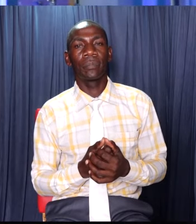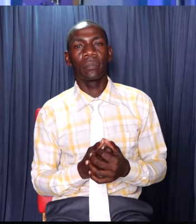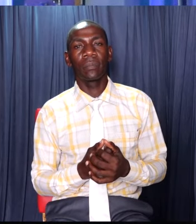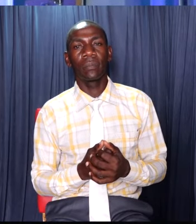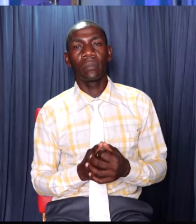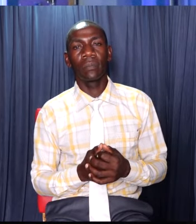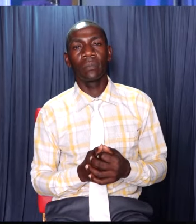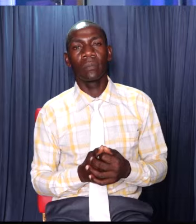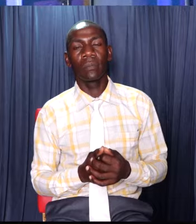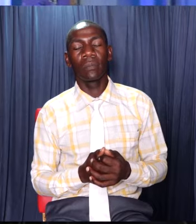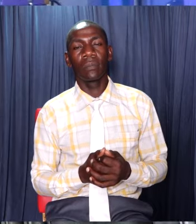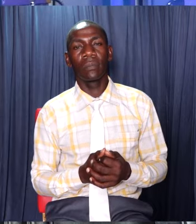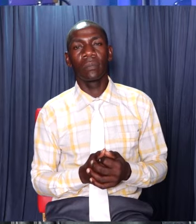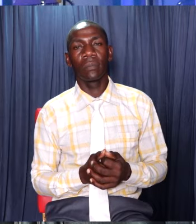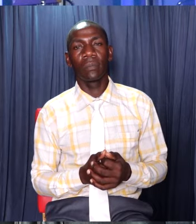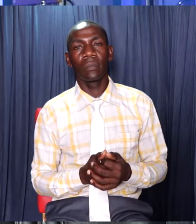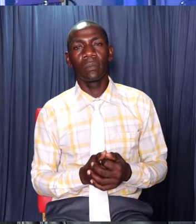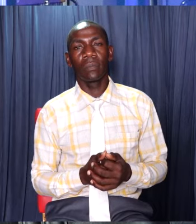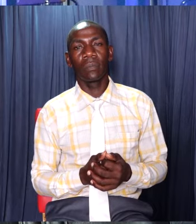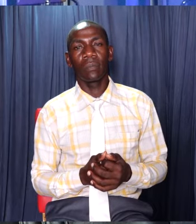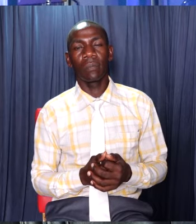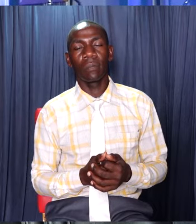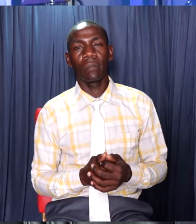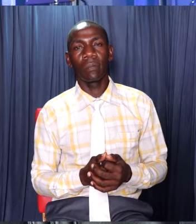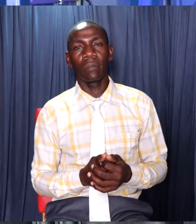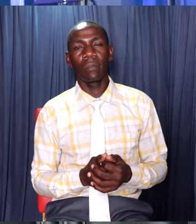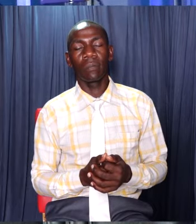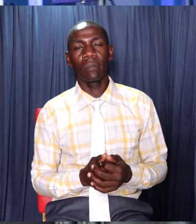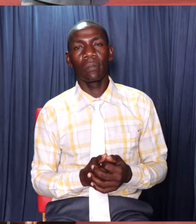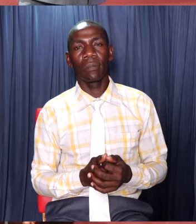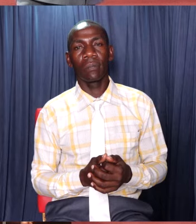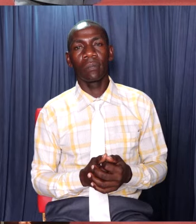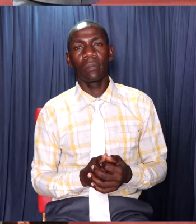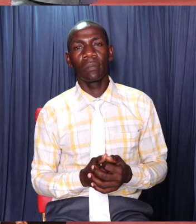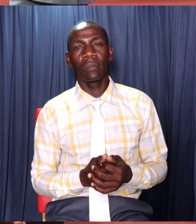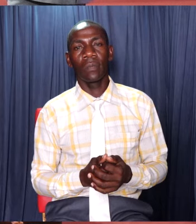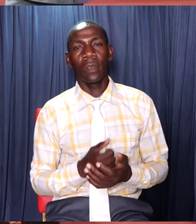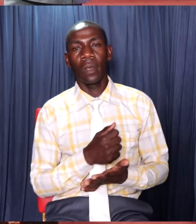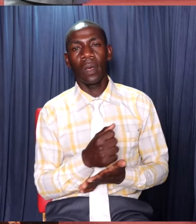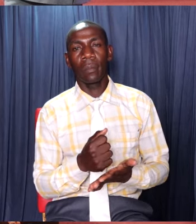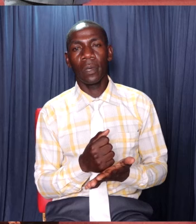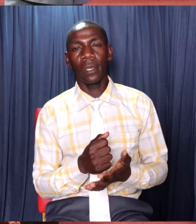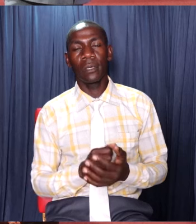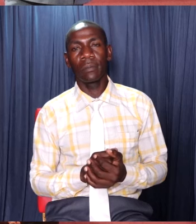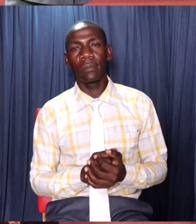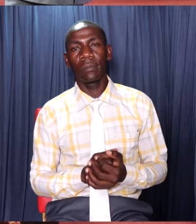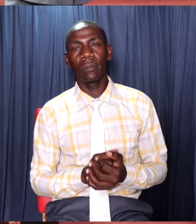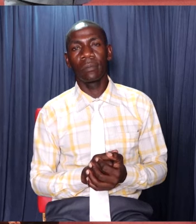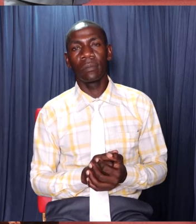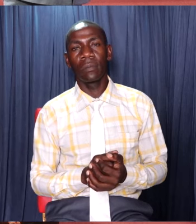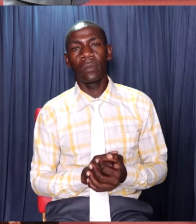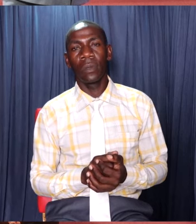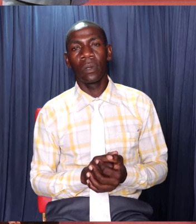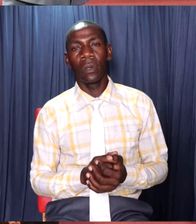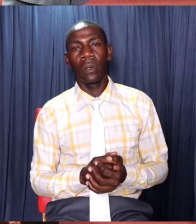unto me shall dwell safely and shall be quiet from fear of evil. Amen. Amen.